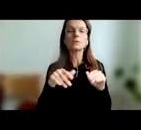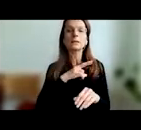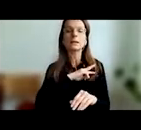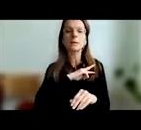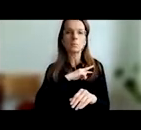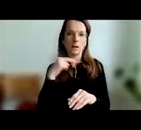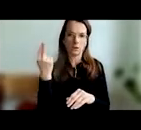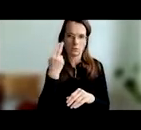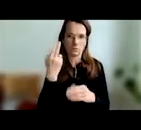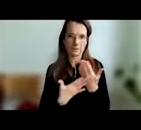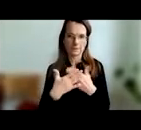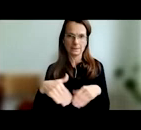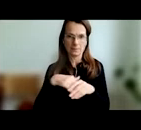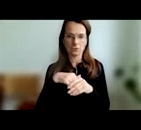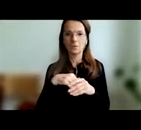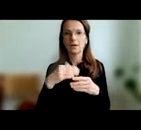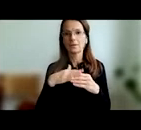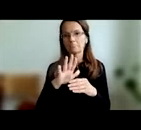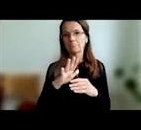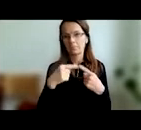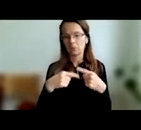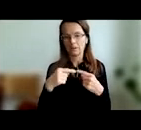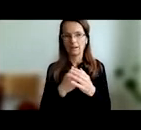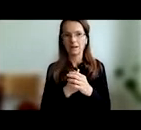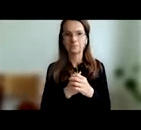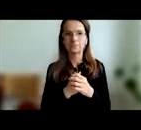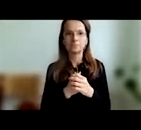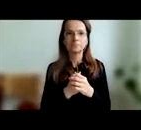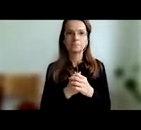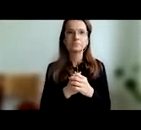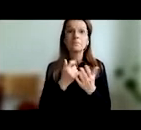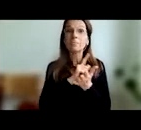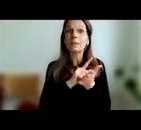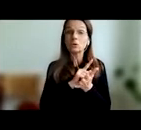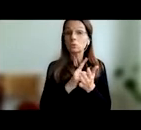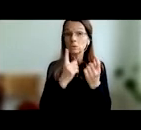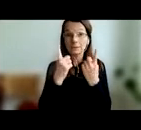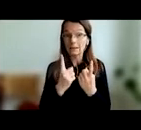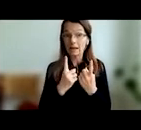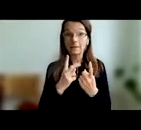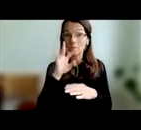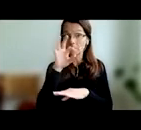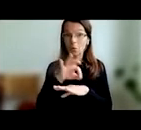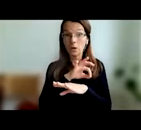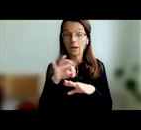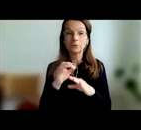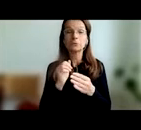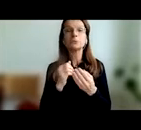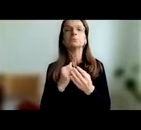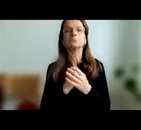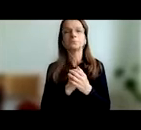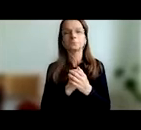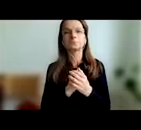it will also have access to the employment service and